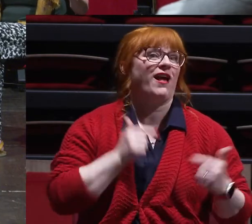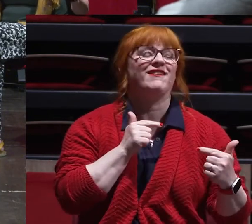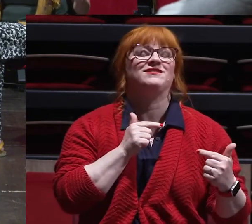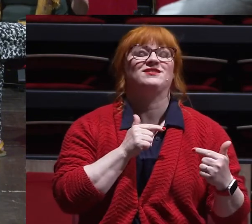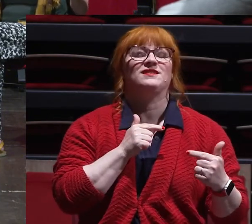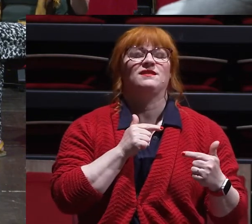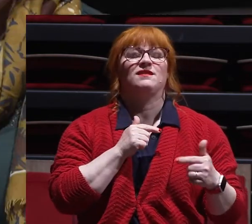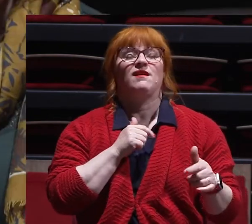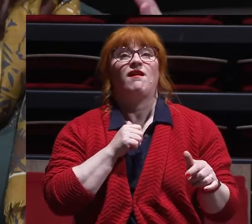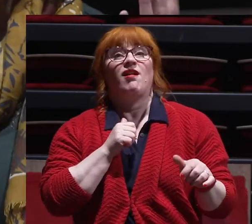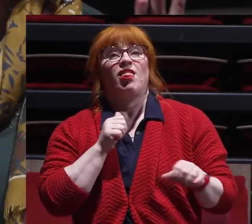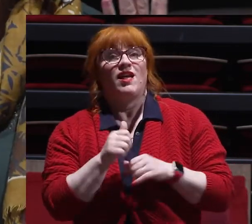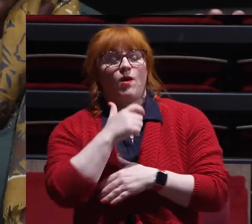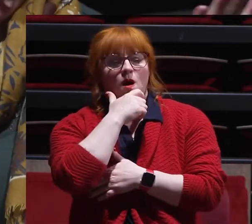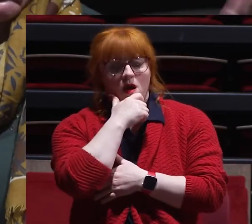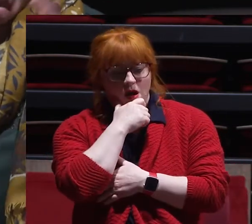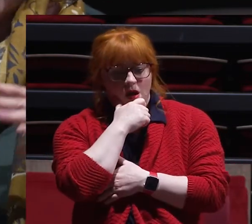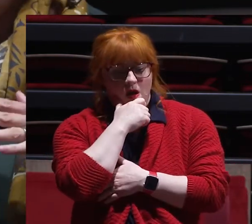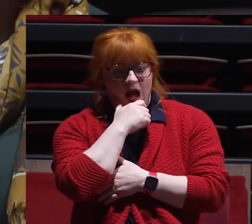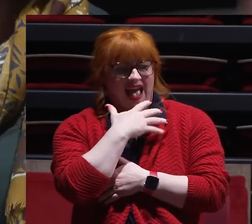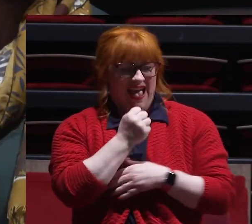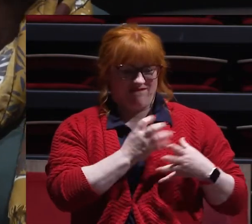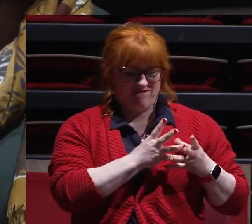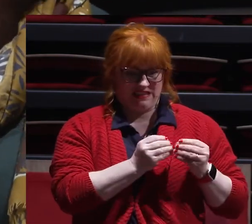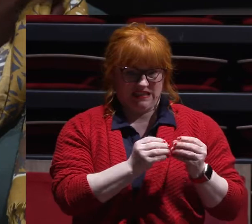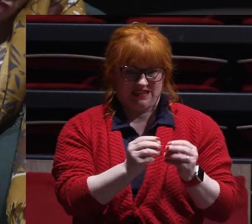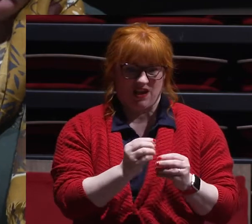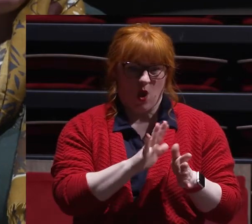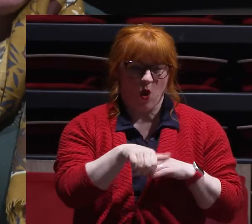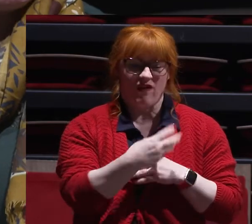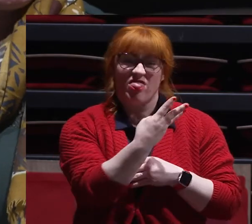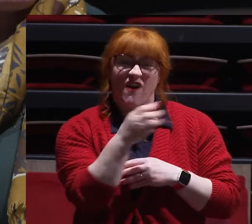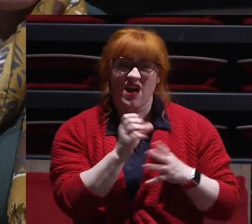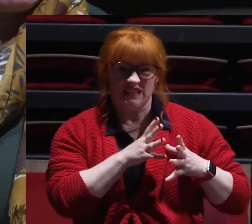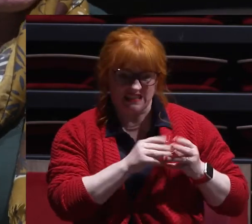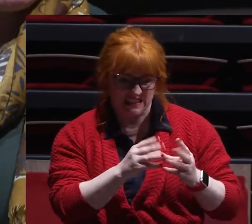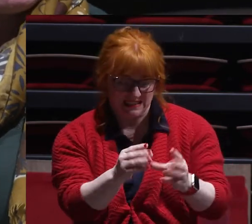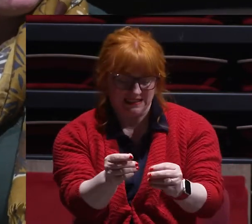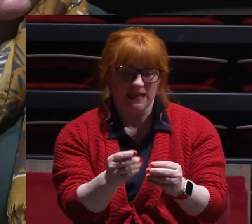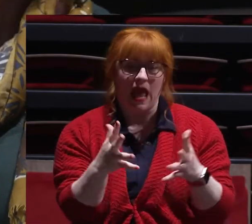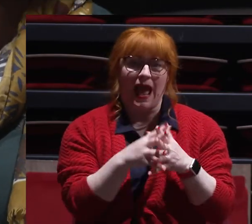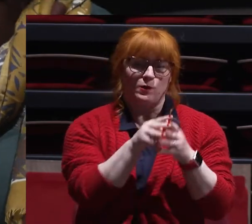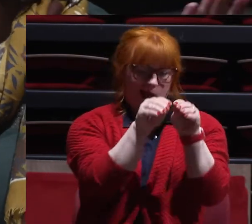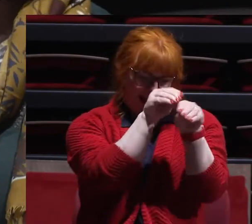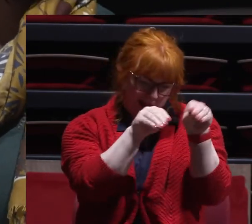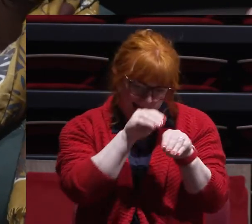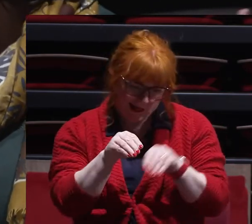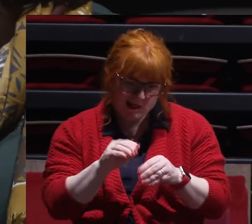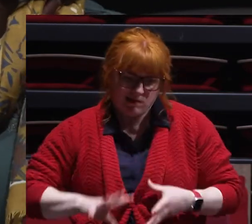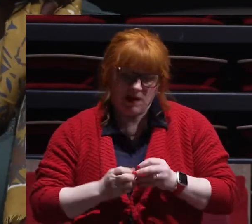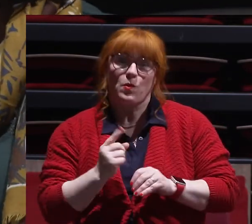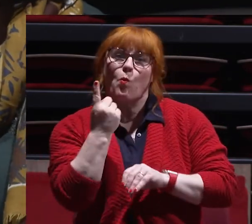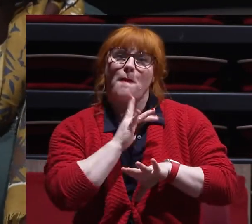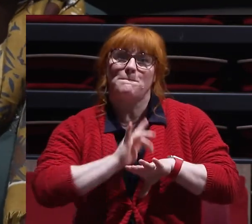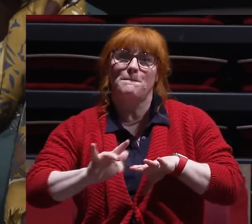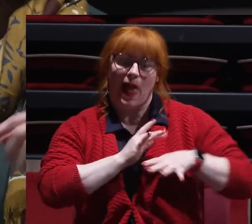challenge. Then I was like, oh my goodness. I have 30-something scenes. How do I order these into a